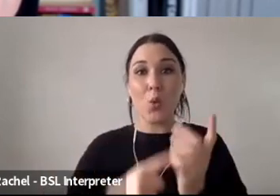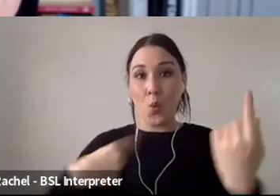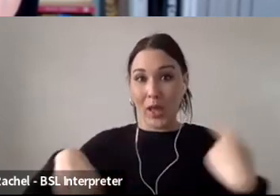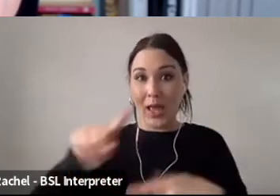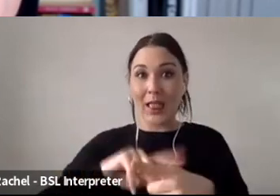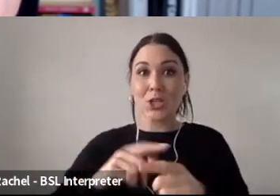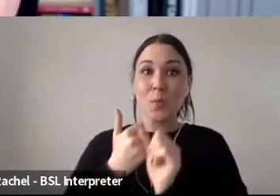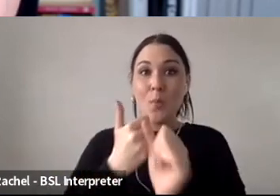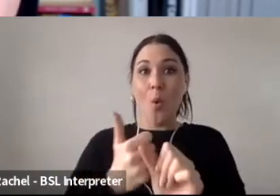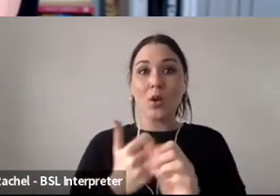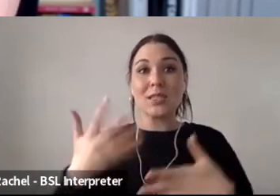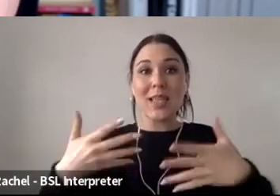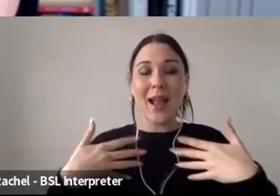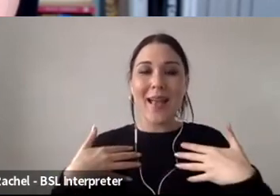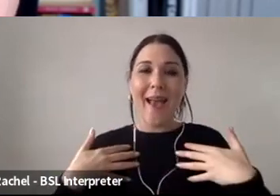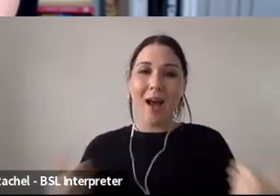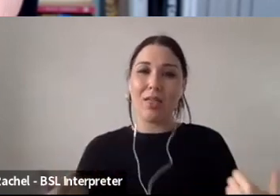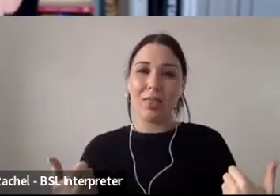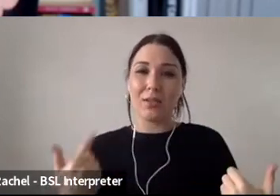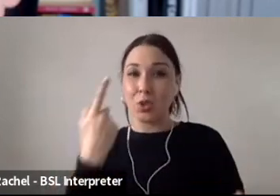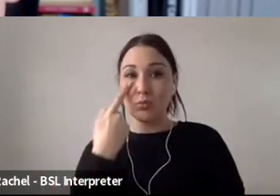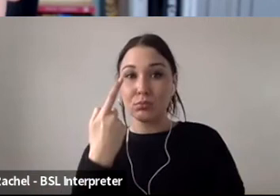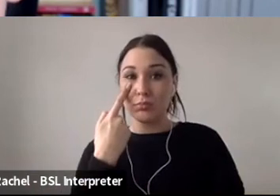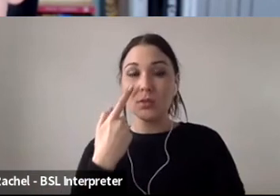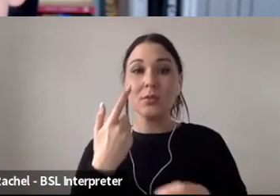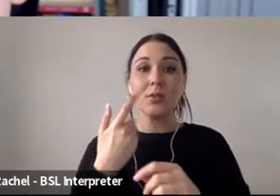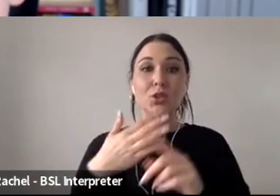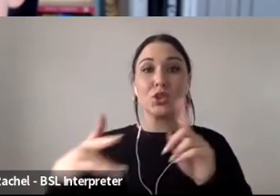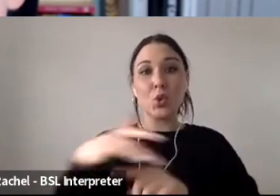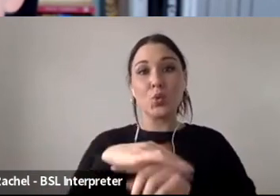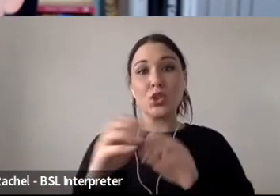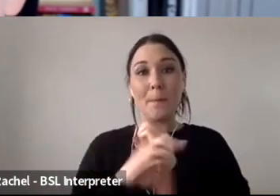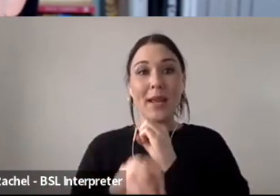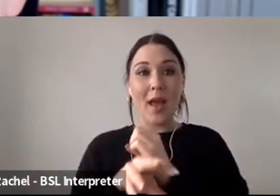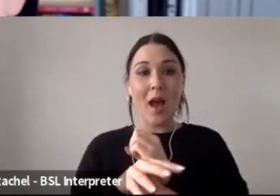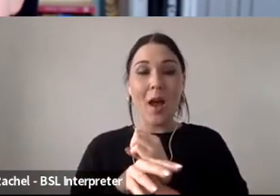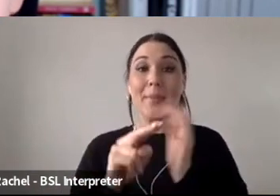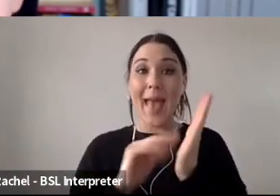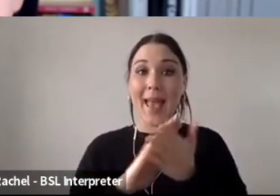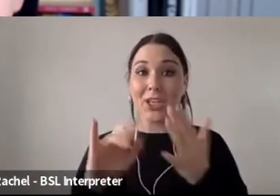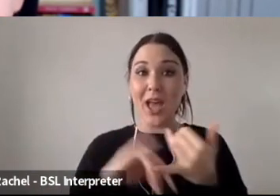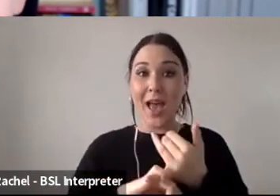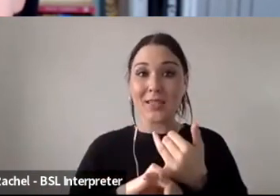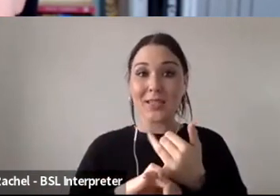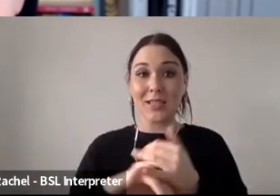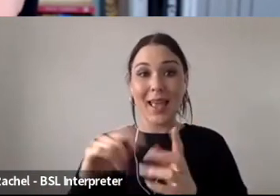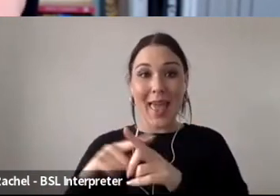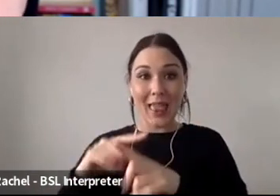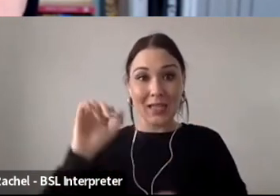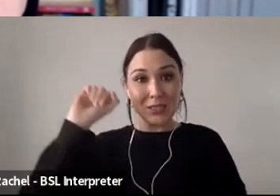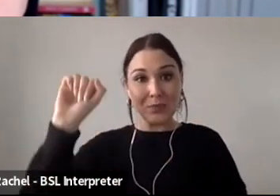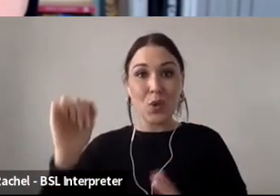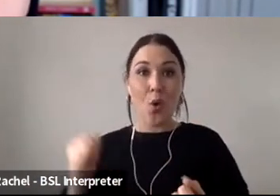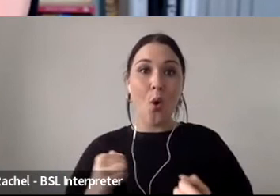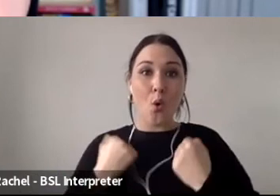Health, so definitely keep an eye on our social media. But yes, it is, as you know, NHS England owns the standard, so they will be doing